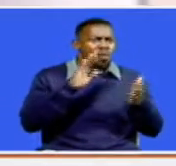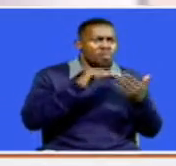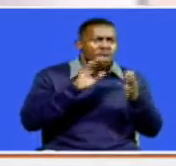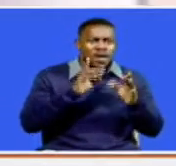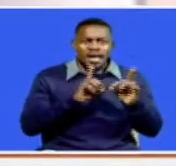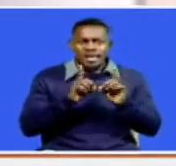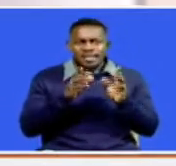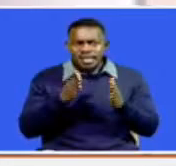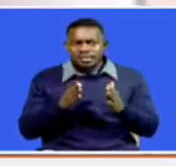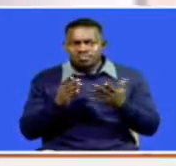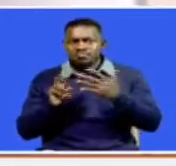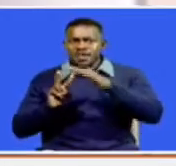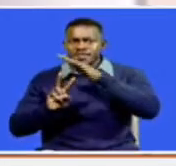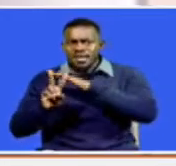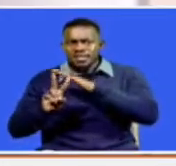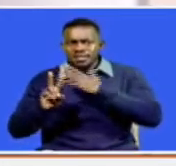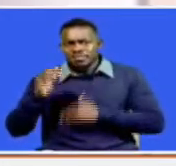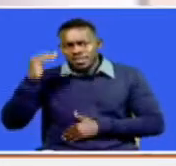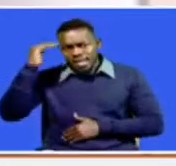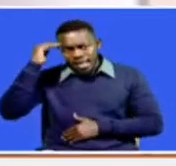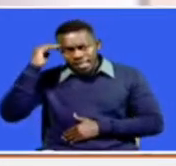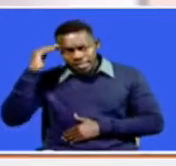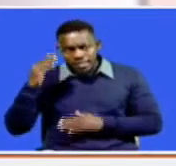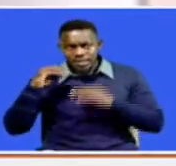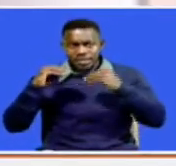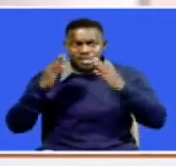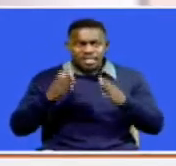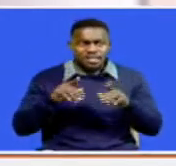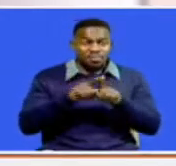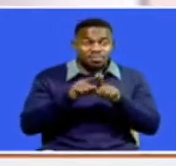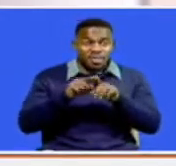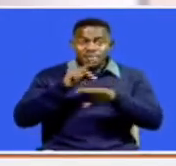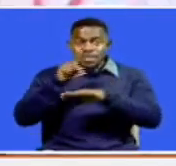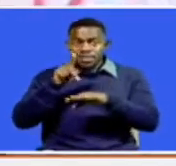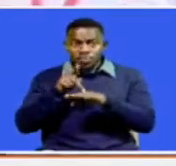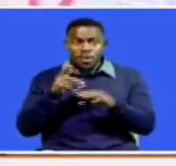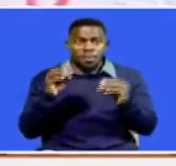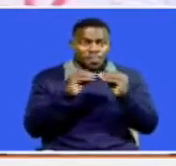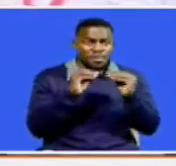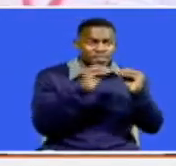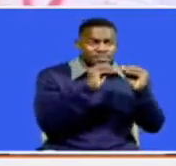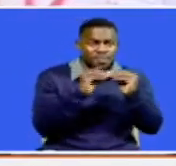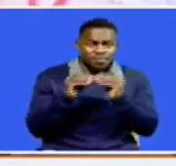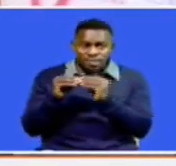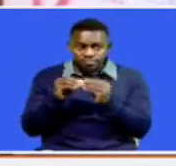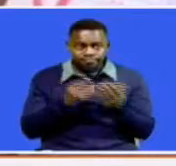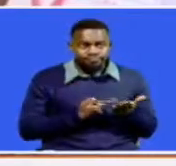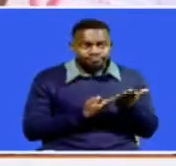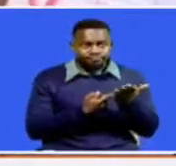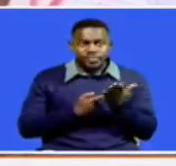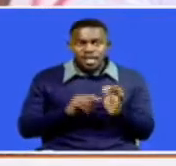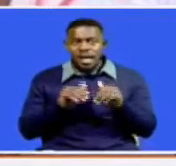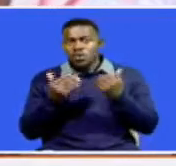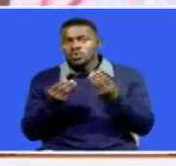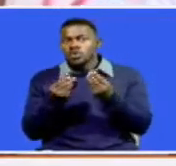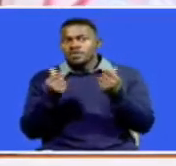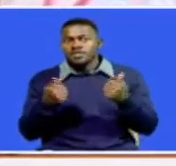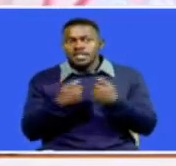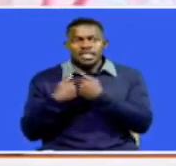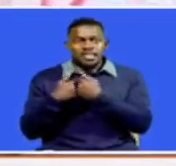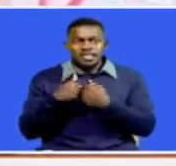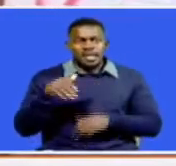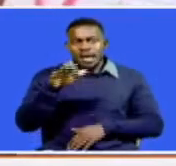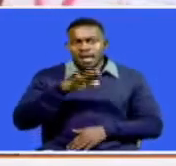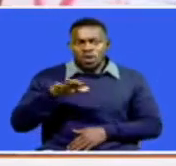and deputy principals, as well as stakeholders in the TVET education sector to deliberate on how to address challenges, especially among